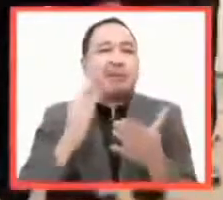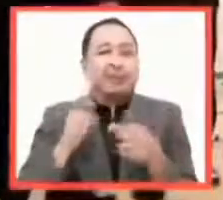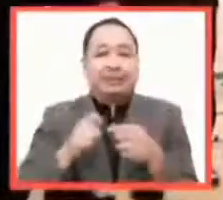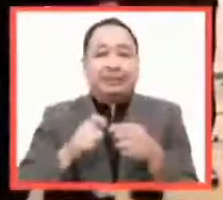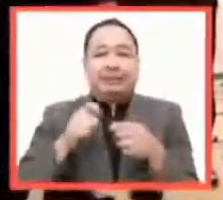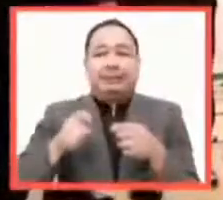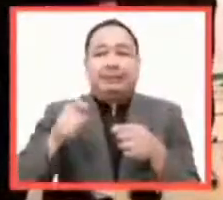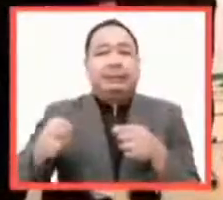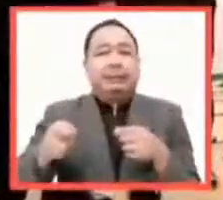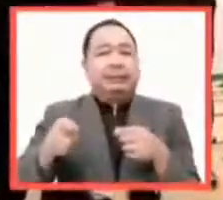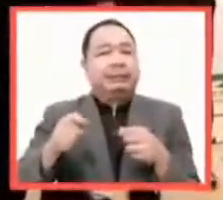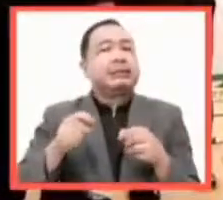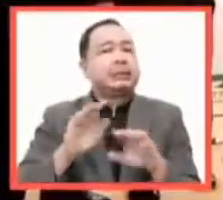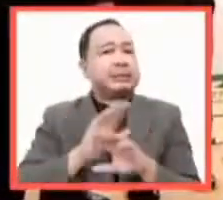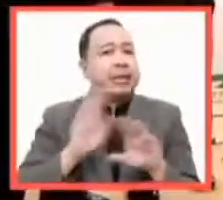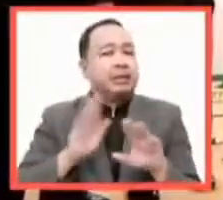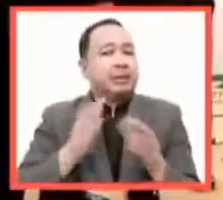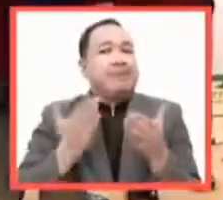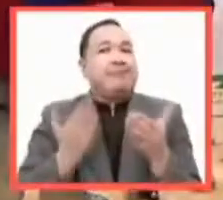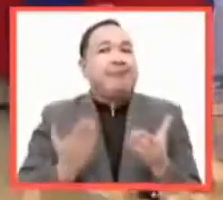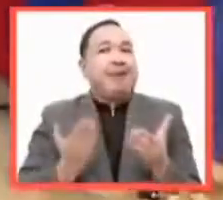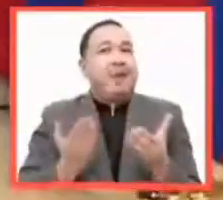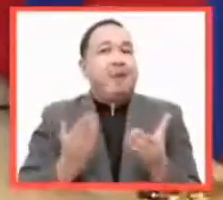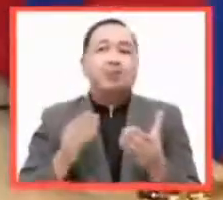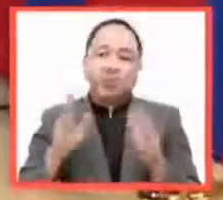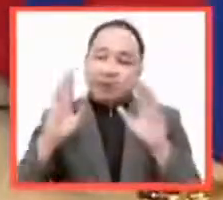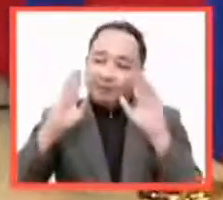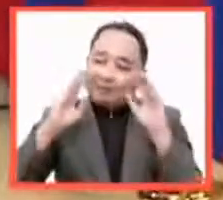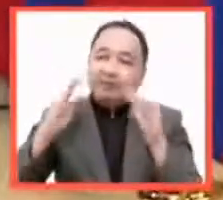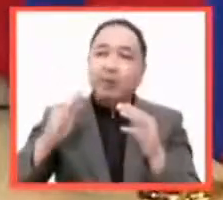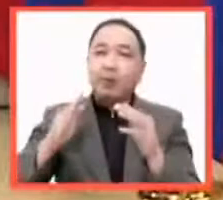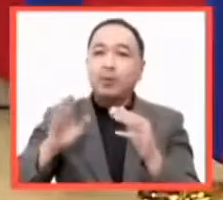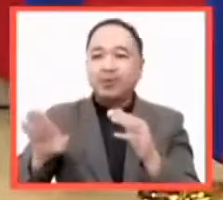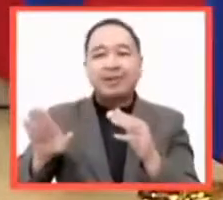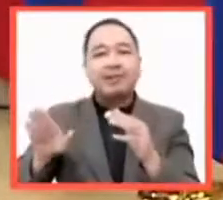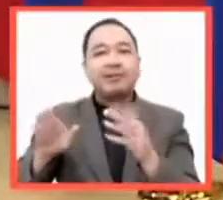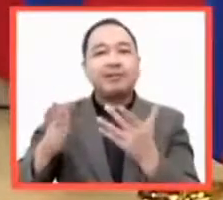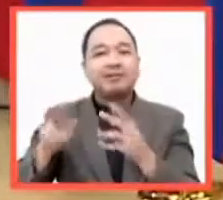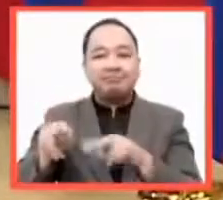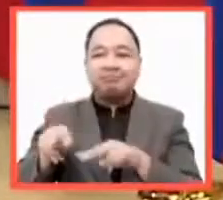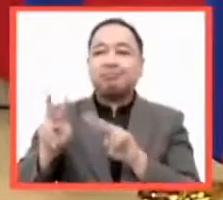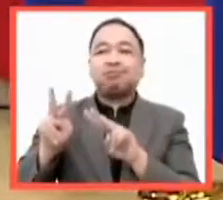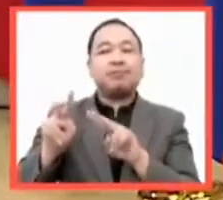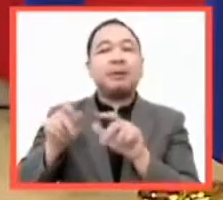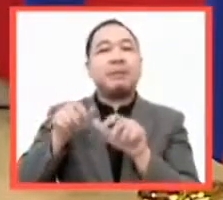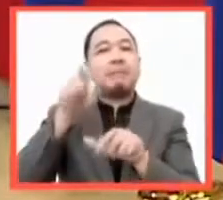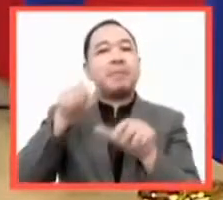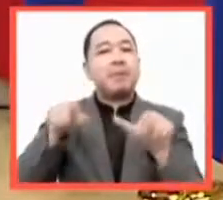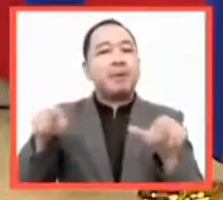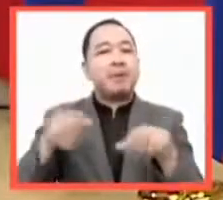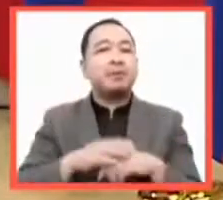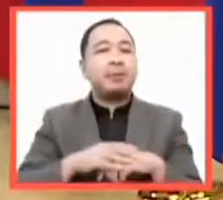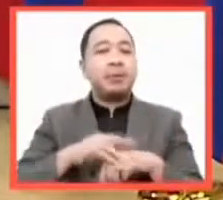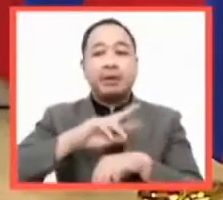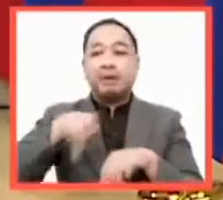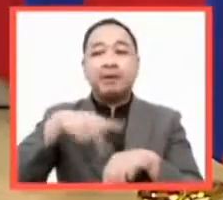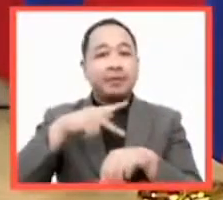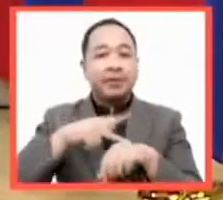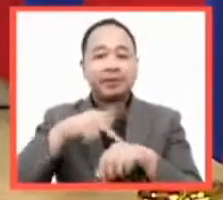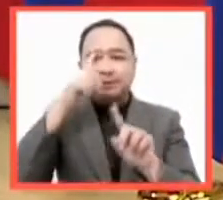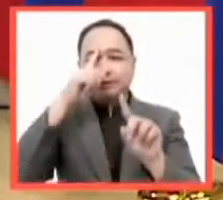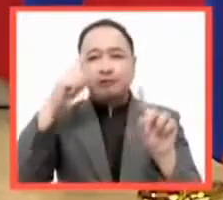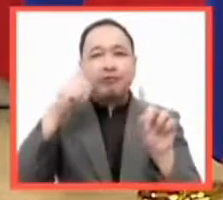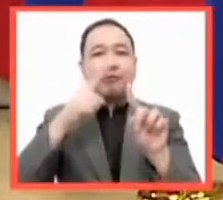justice and basic decency. The Philippines seeks stronger partnerships to protect the rights of the